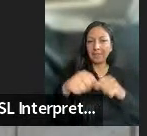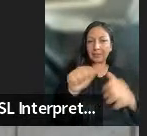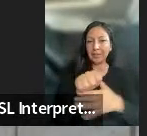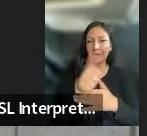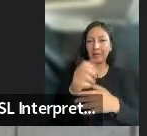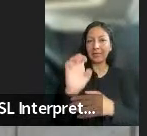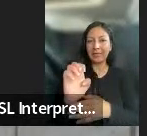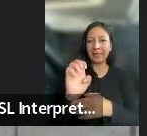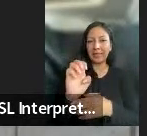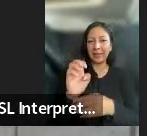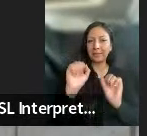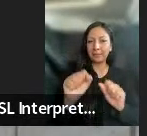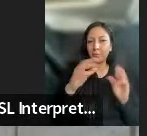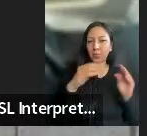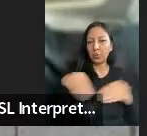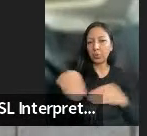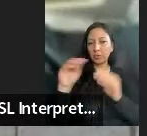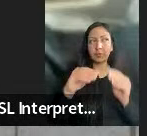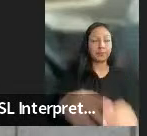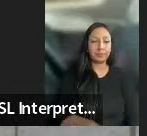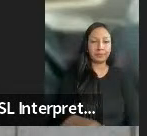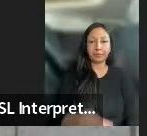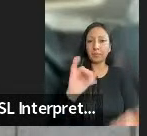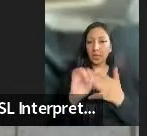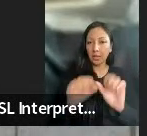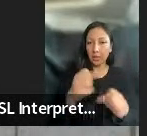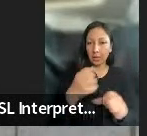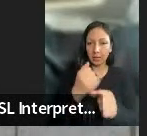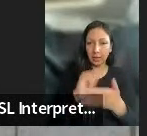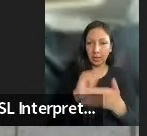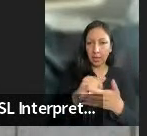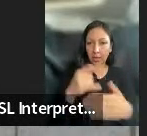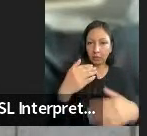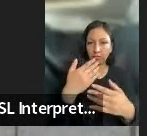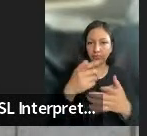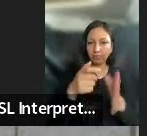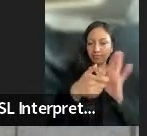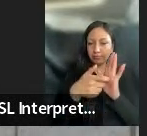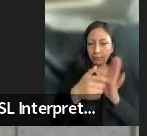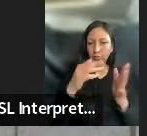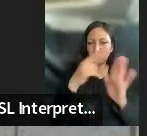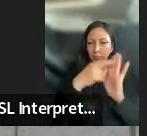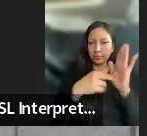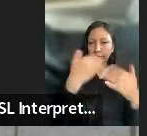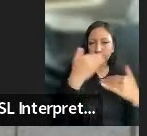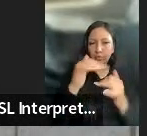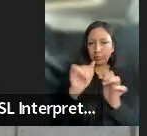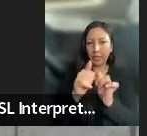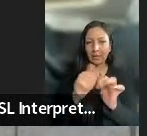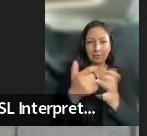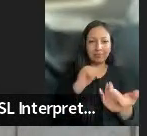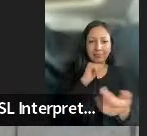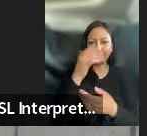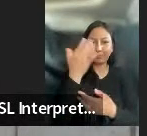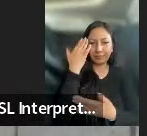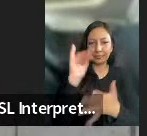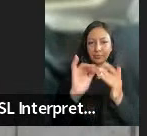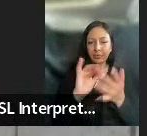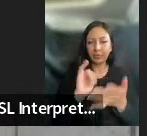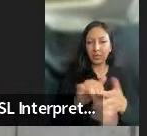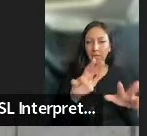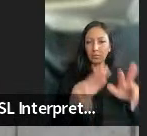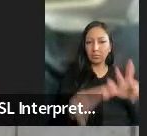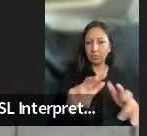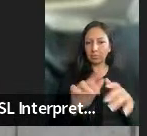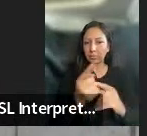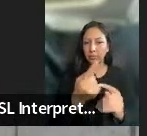e-micromobility. This creates regulatory uncertainty around where and how these types of uses would be permitted.